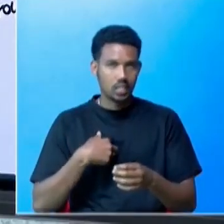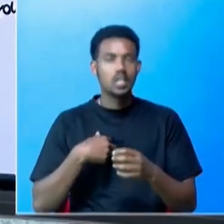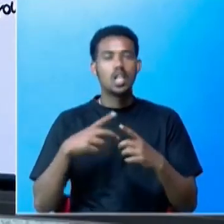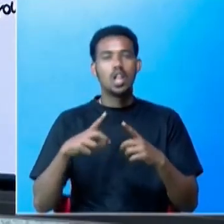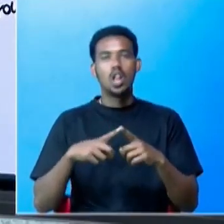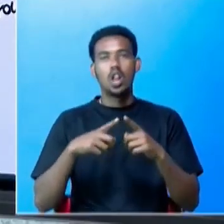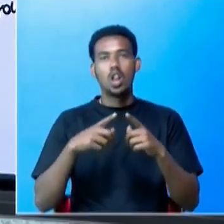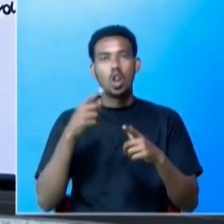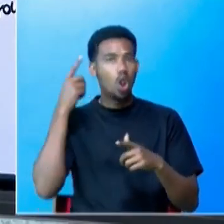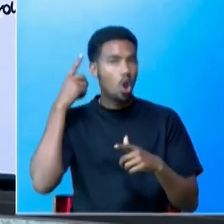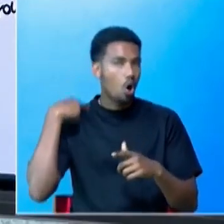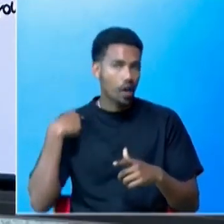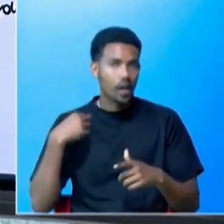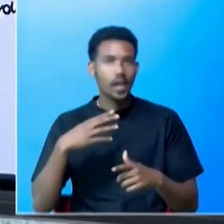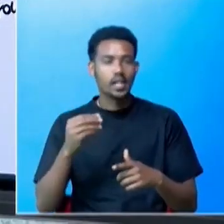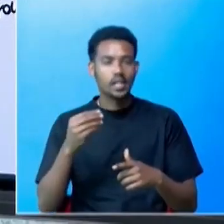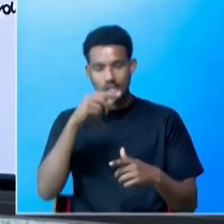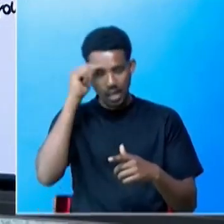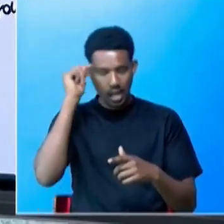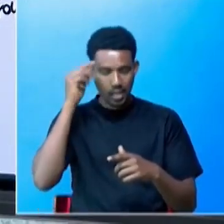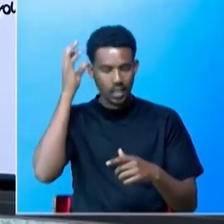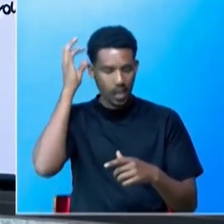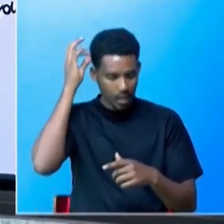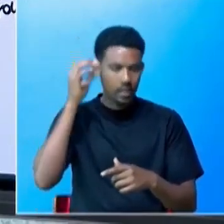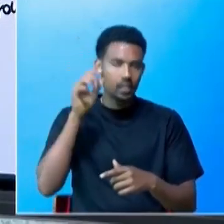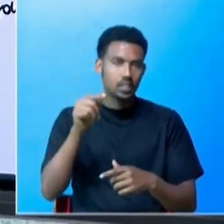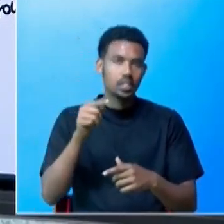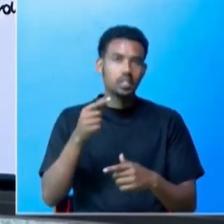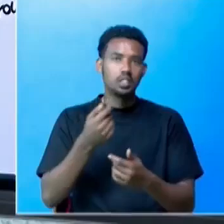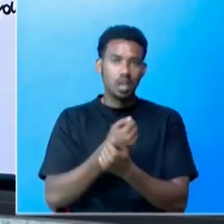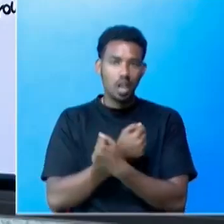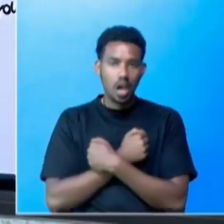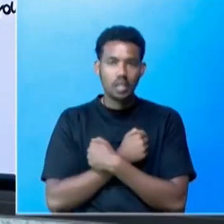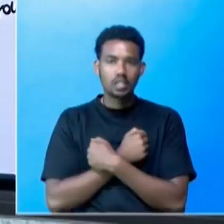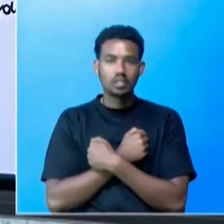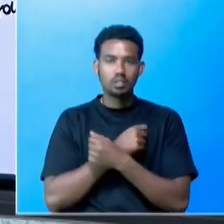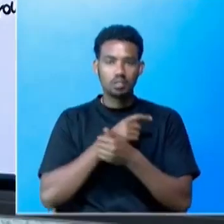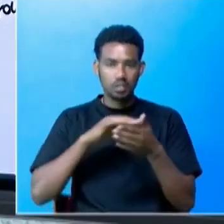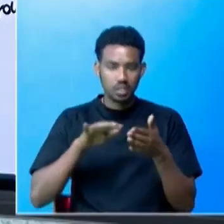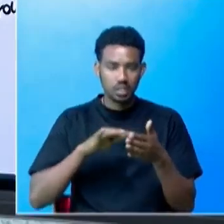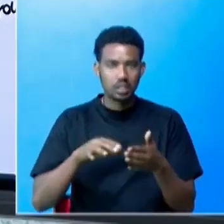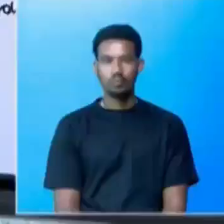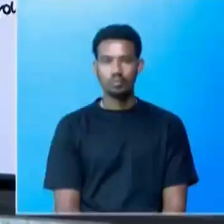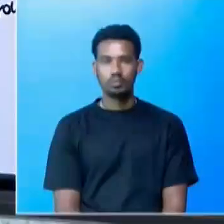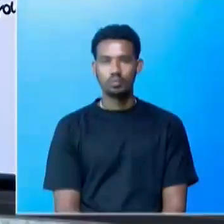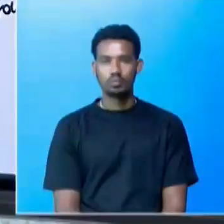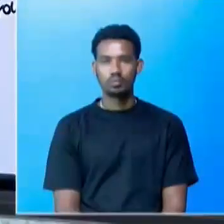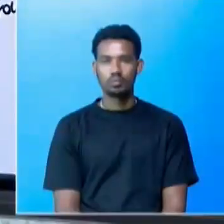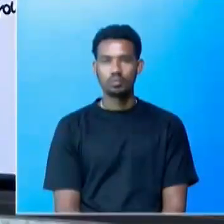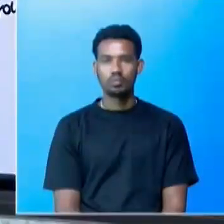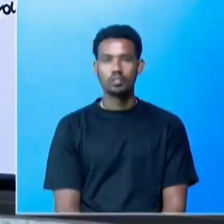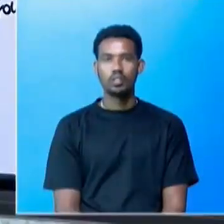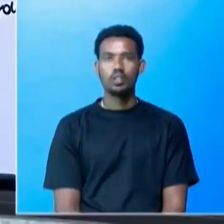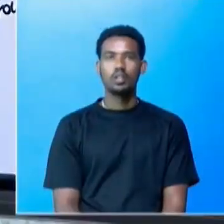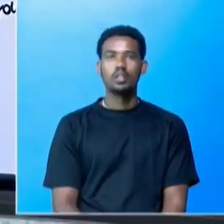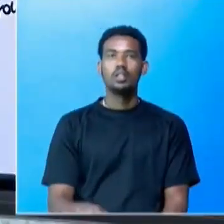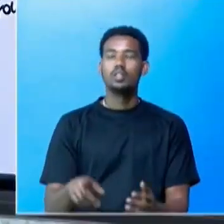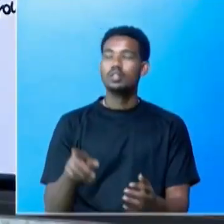loves reading. She is clever student. Students, let us change. So here